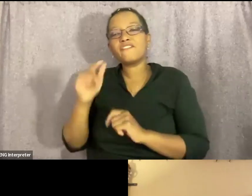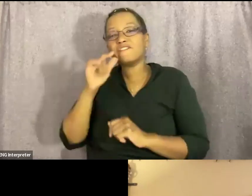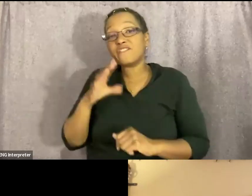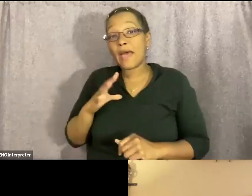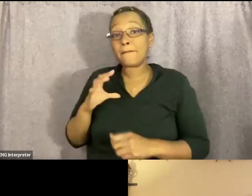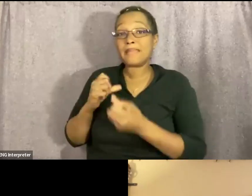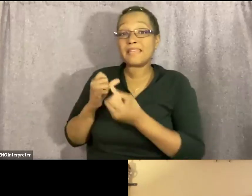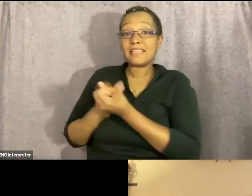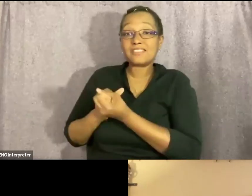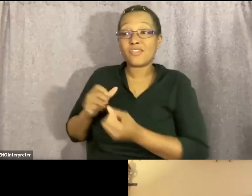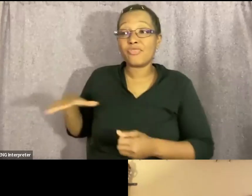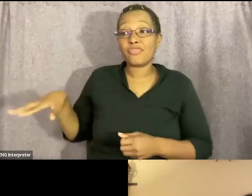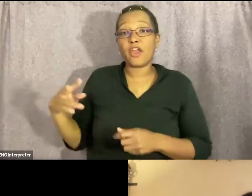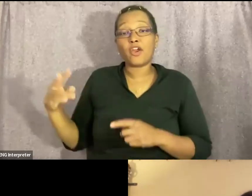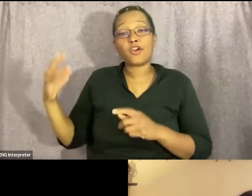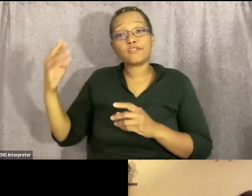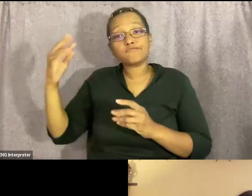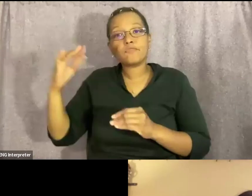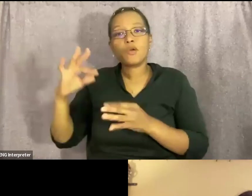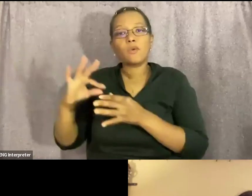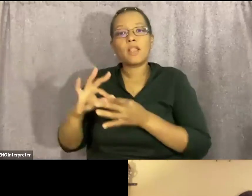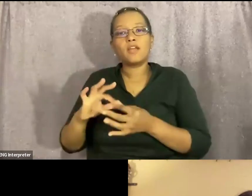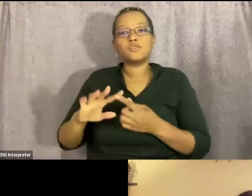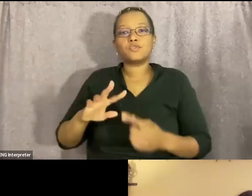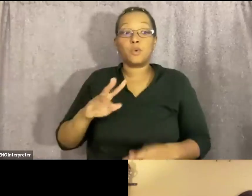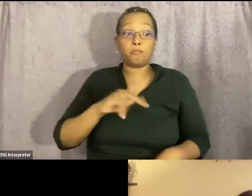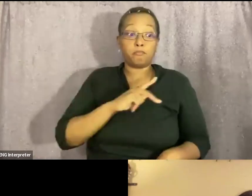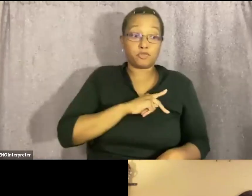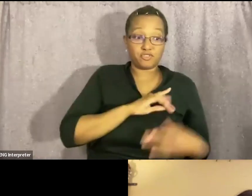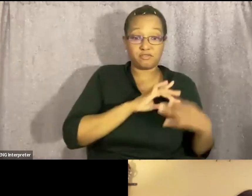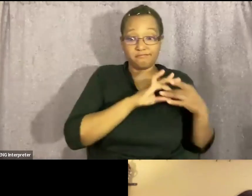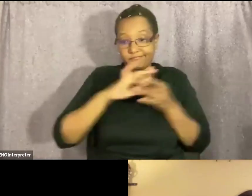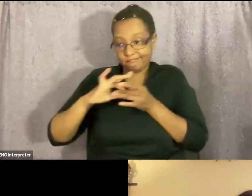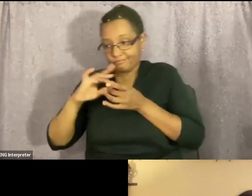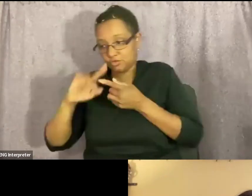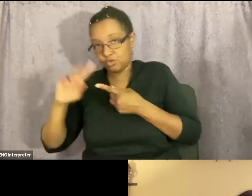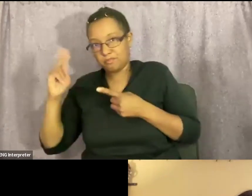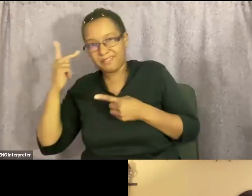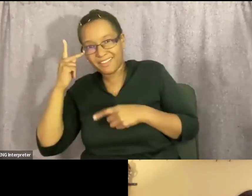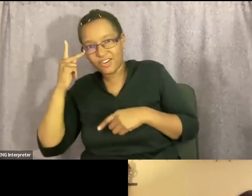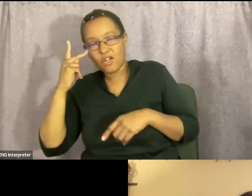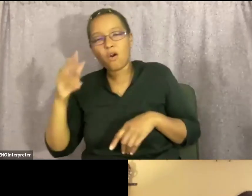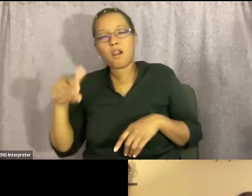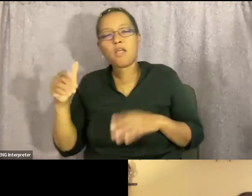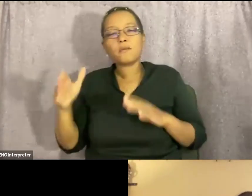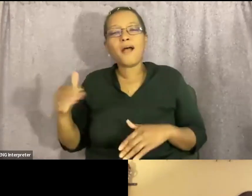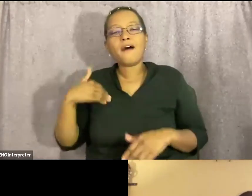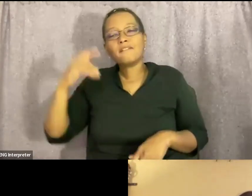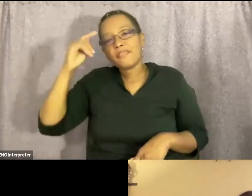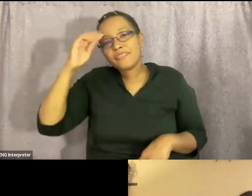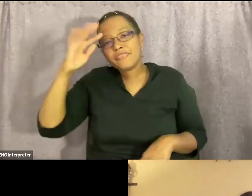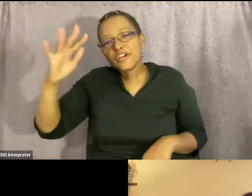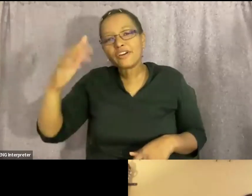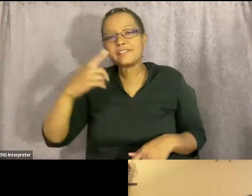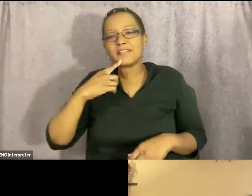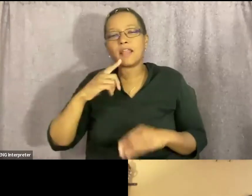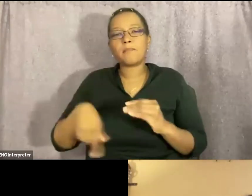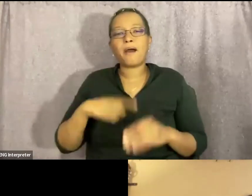thing, but like, I guess I try to take backstage so that I'm not taking up too much space,